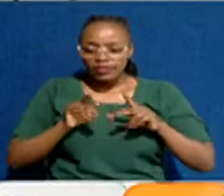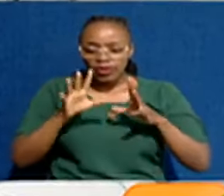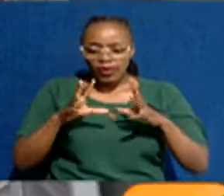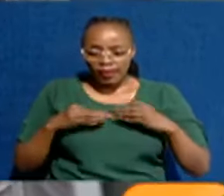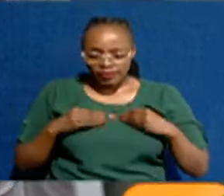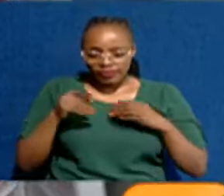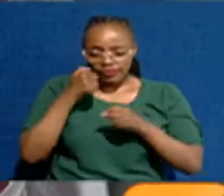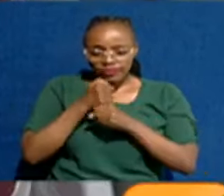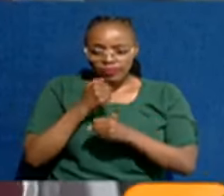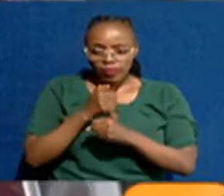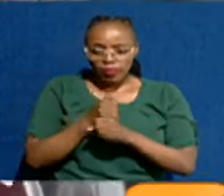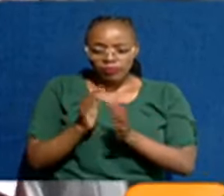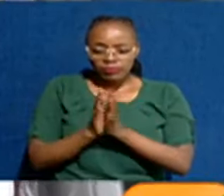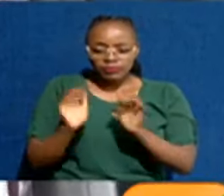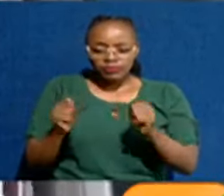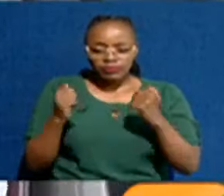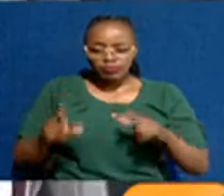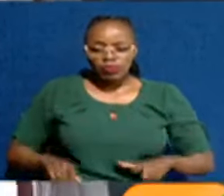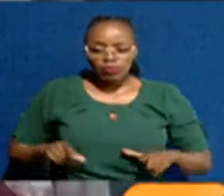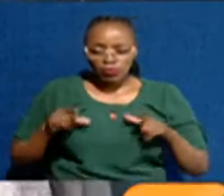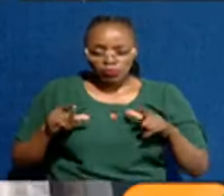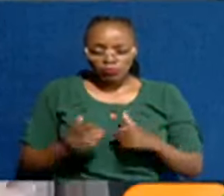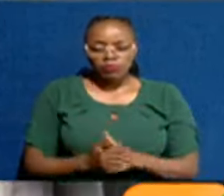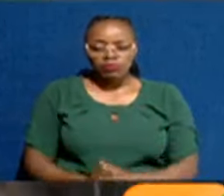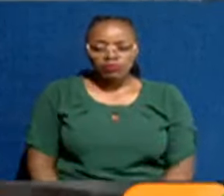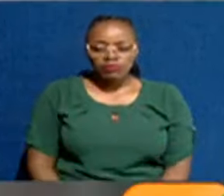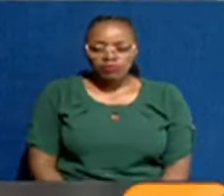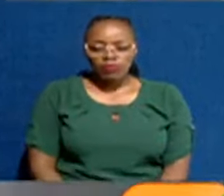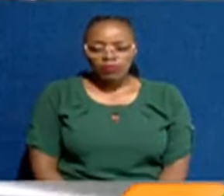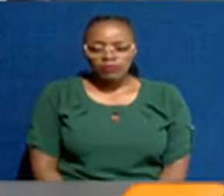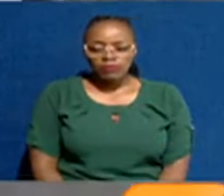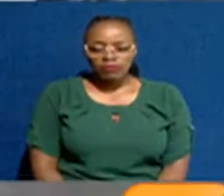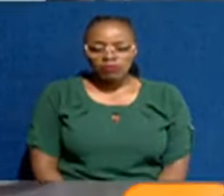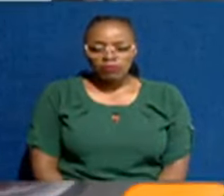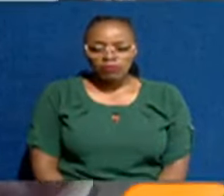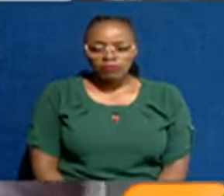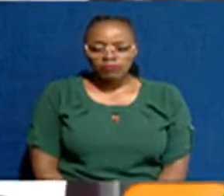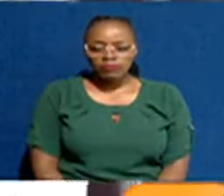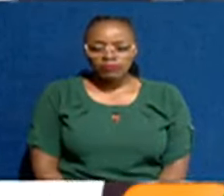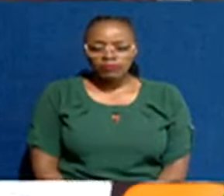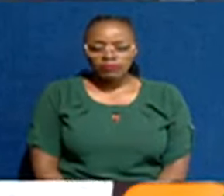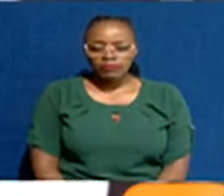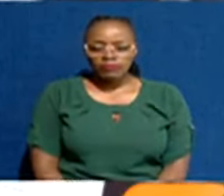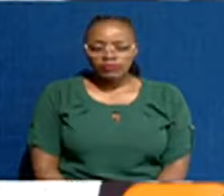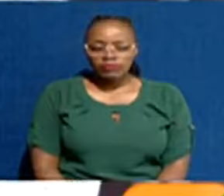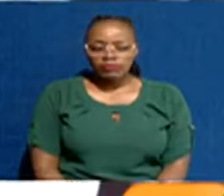the exercise and save lives. Francis Mtalaki, Citizen TV, Mombasa.